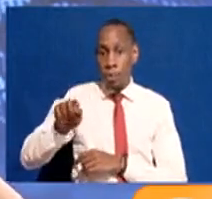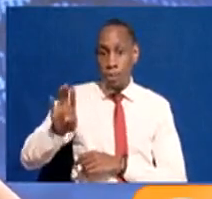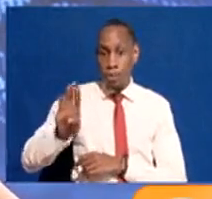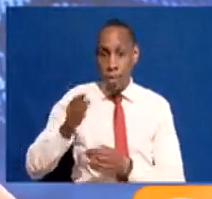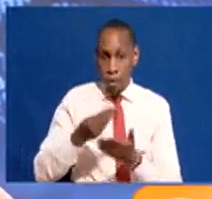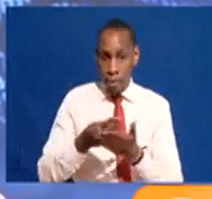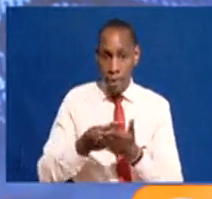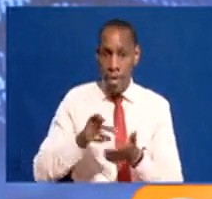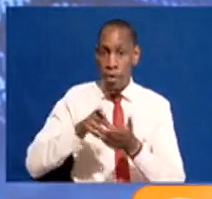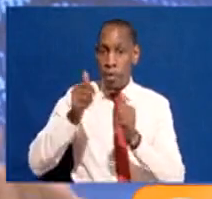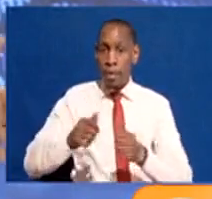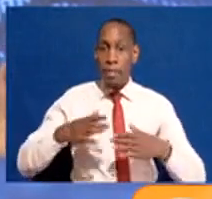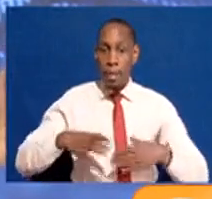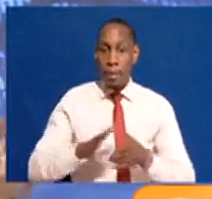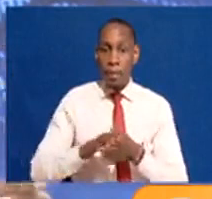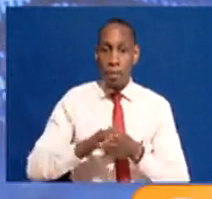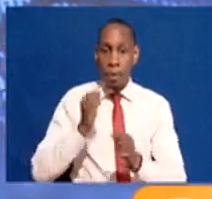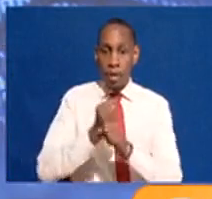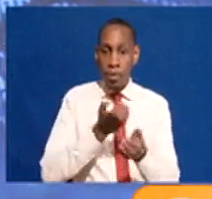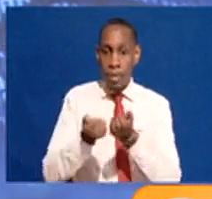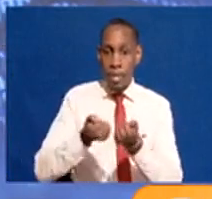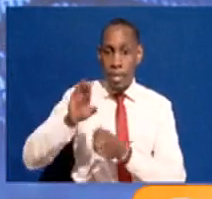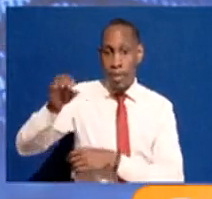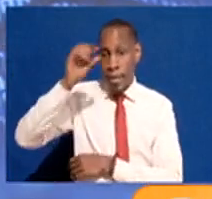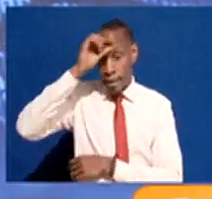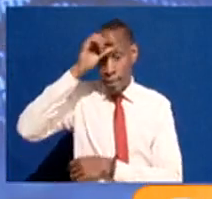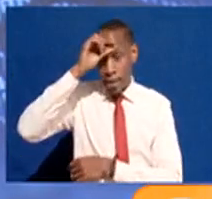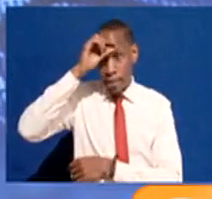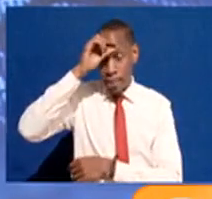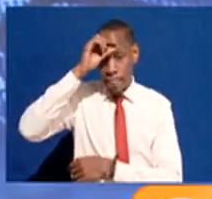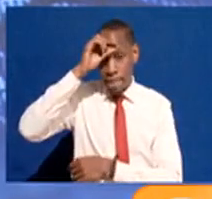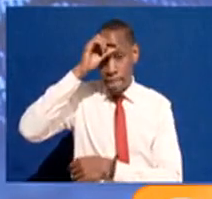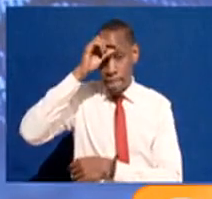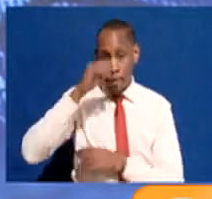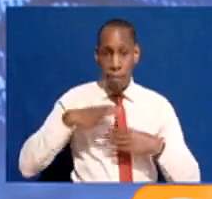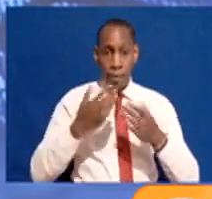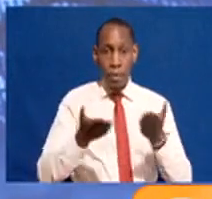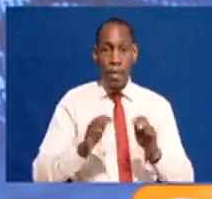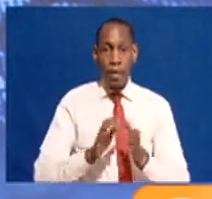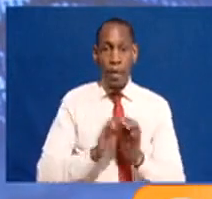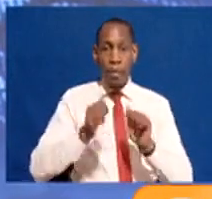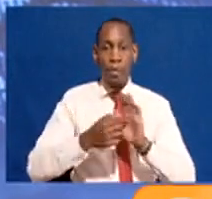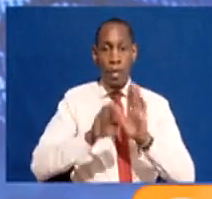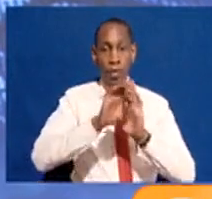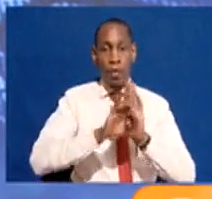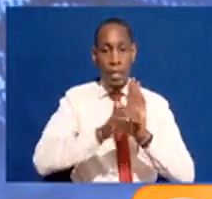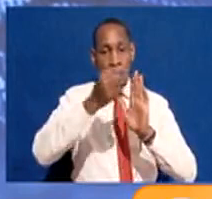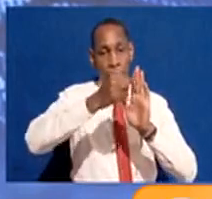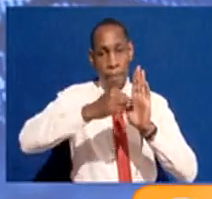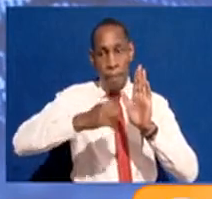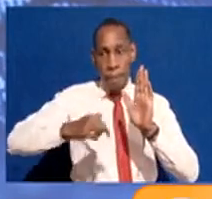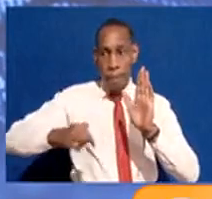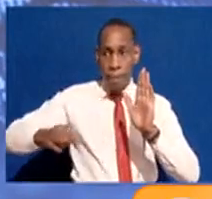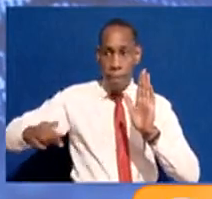billion shillings is owed to persons who've done business with the county government. Folks, I could be here all night recounting the